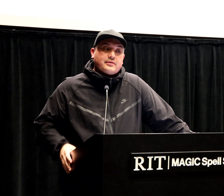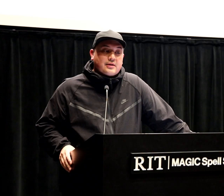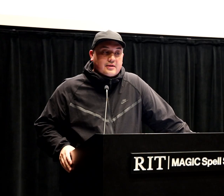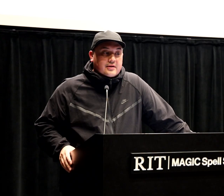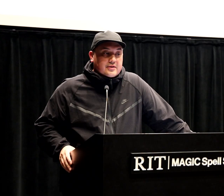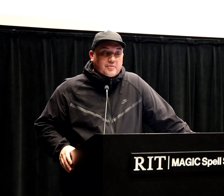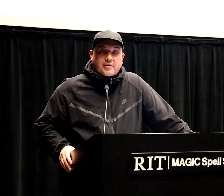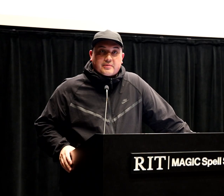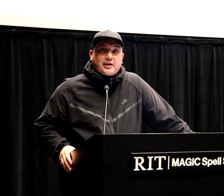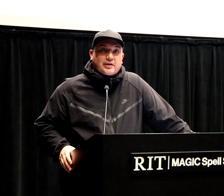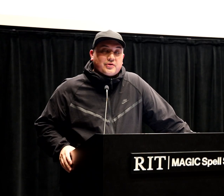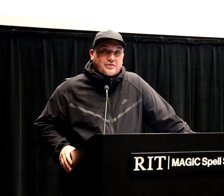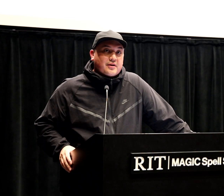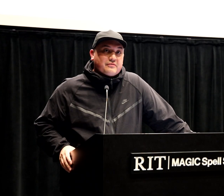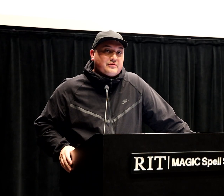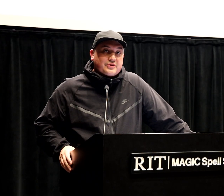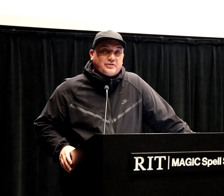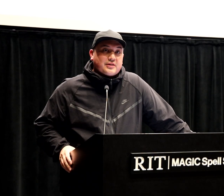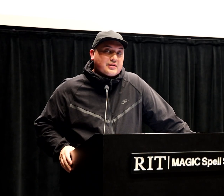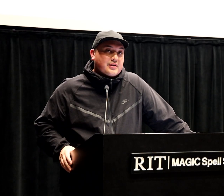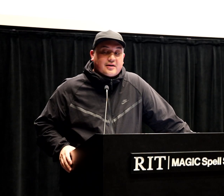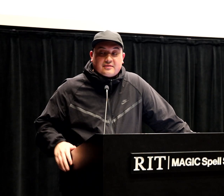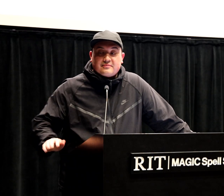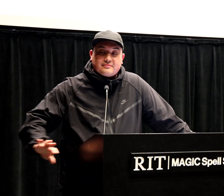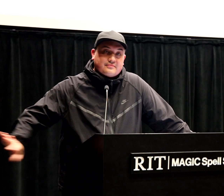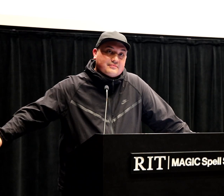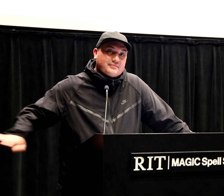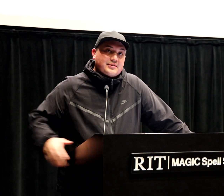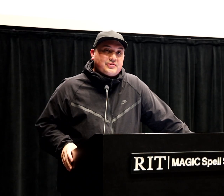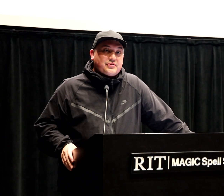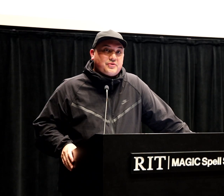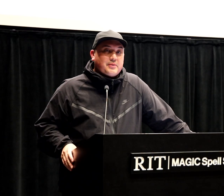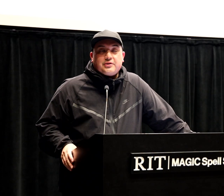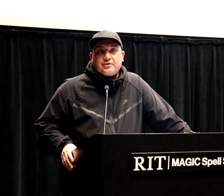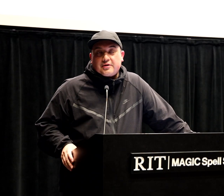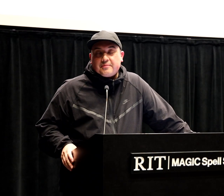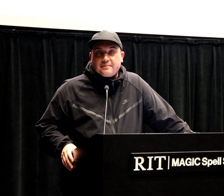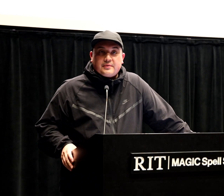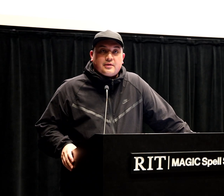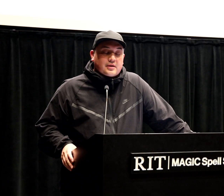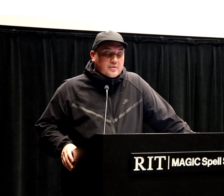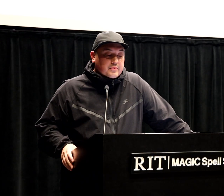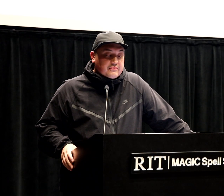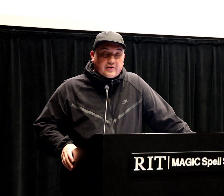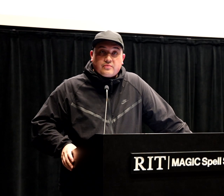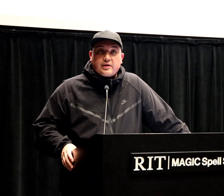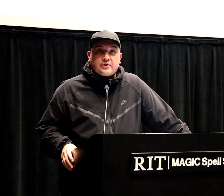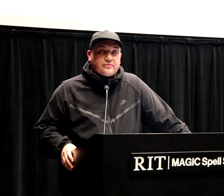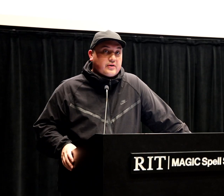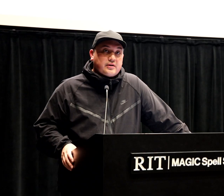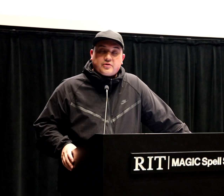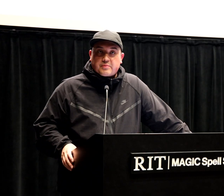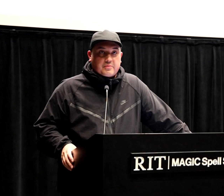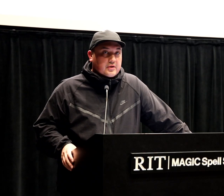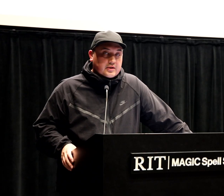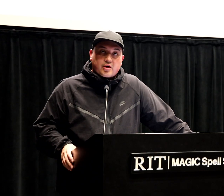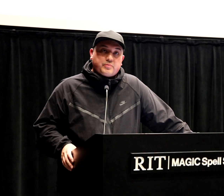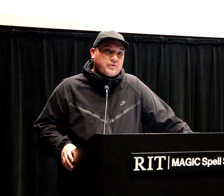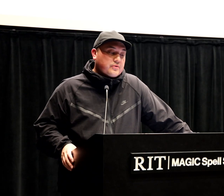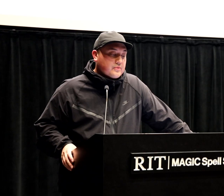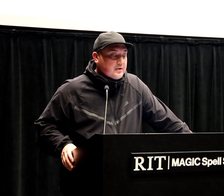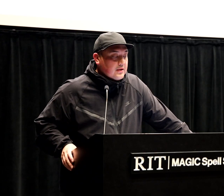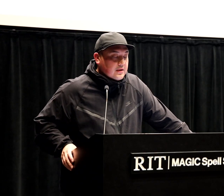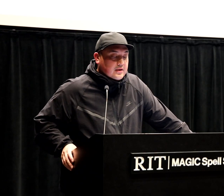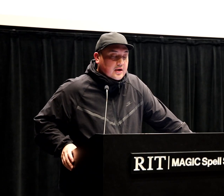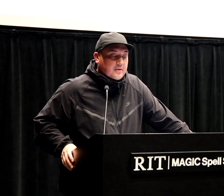and they're probably getting your stuff. They're just like, yeah, he's just too much, you know? But find ways, find other people that can